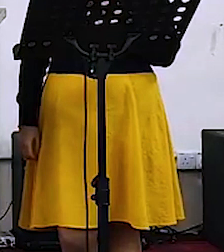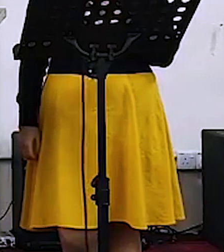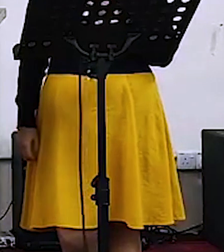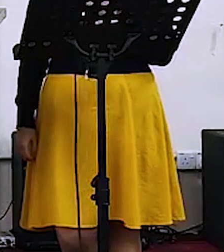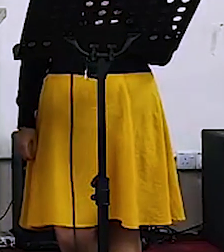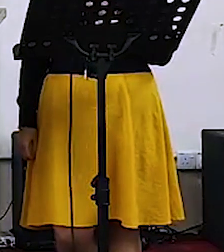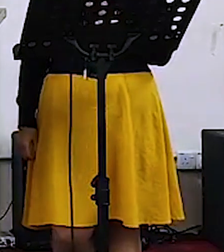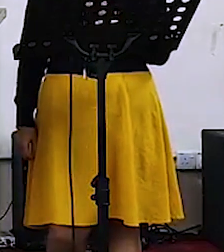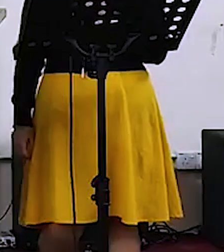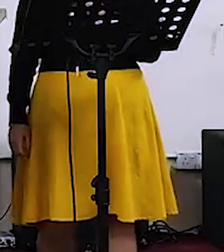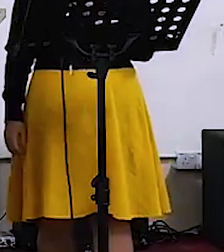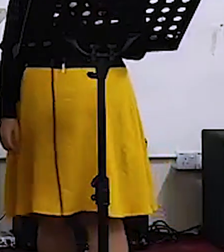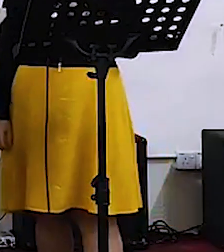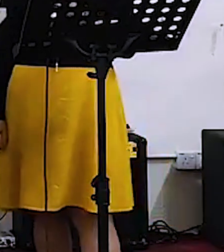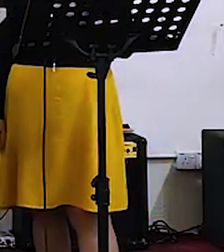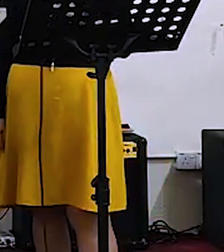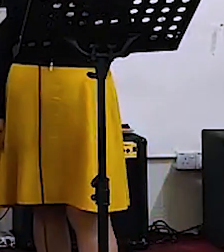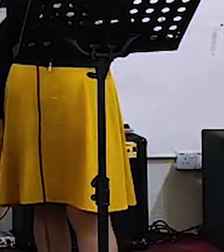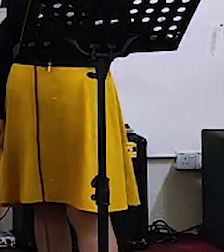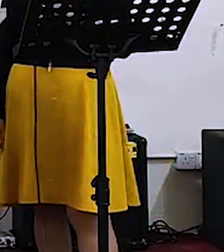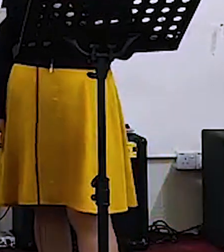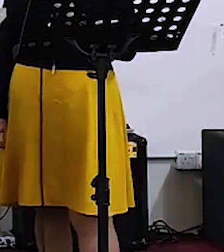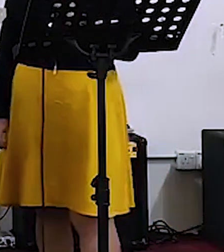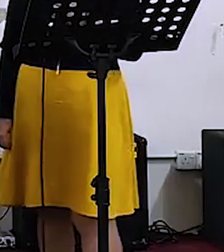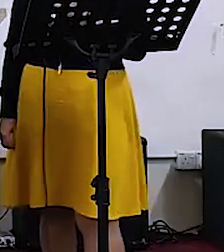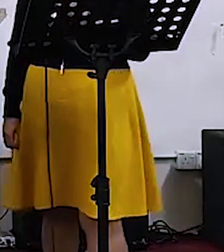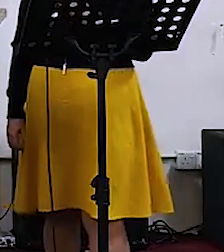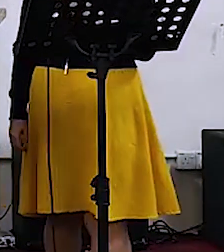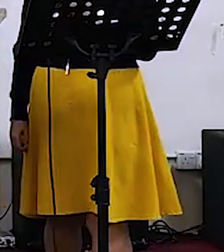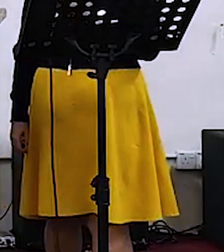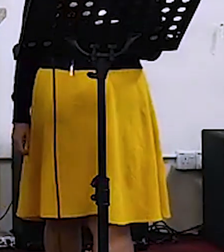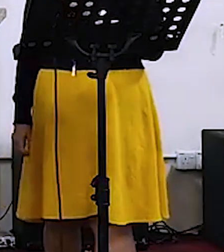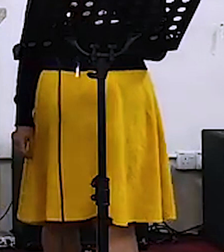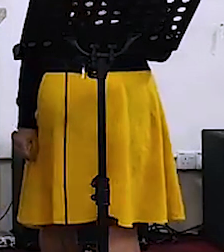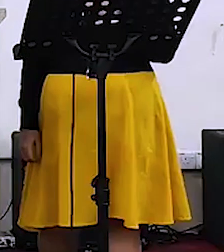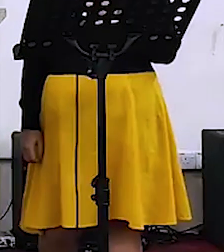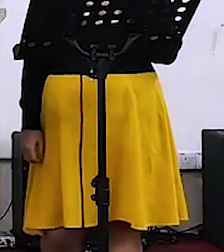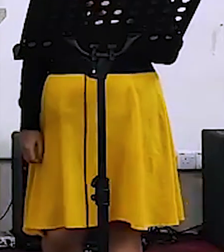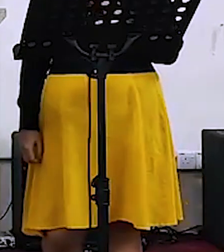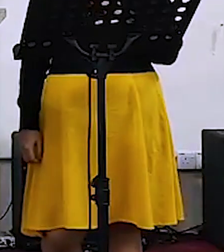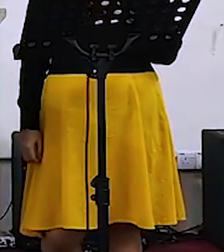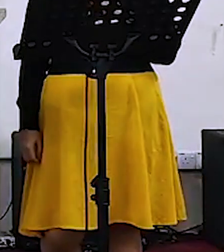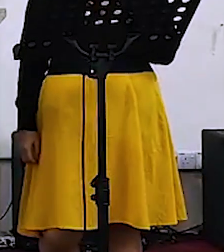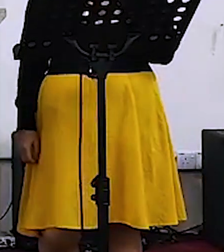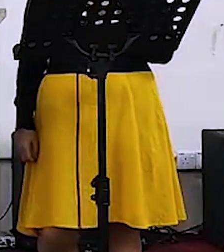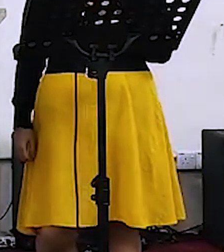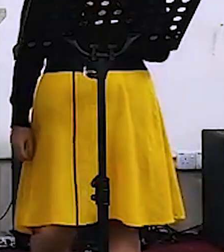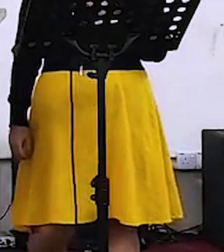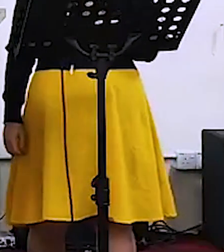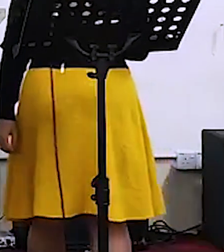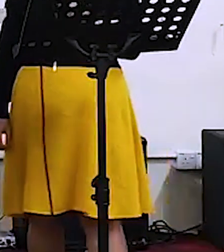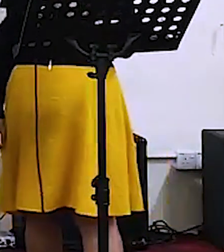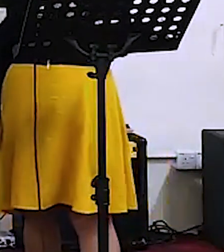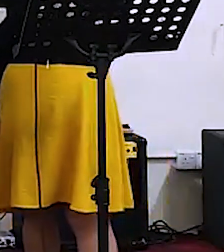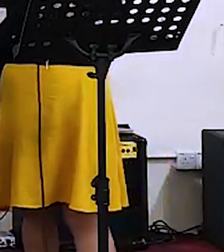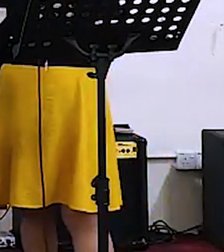Okay, we were sinners.We ask, even as believers, we are still in this journey of sanctification. We are still falling now and then. We are making